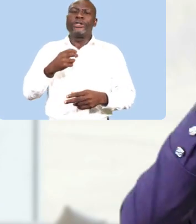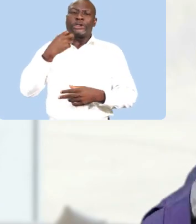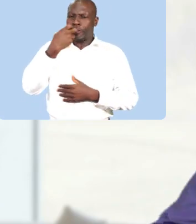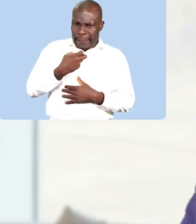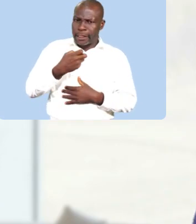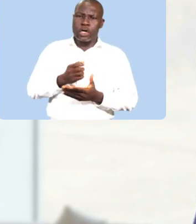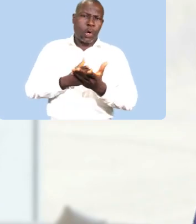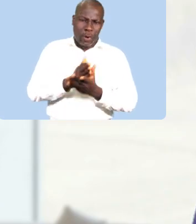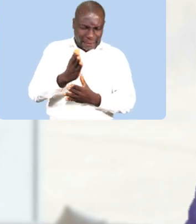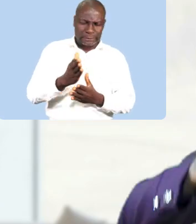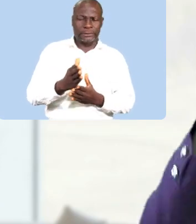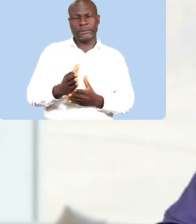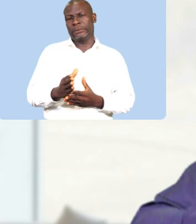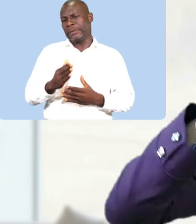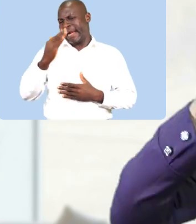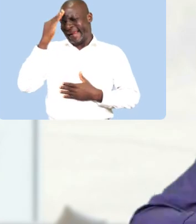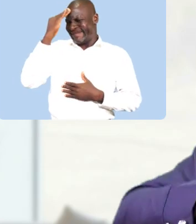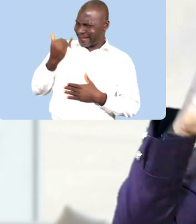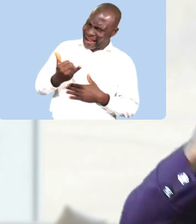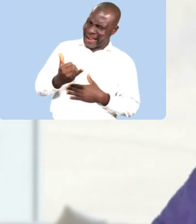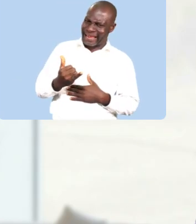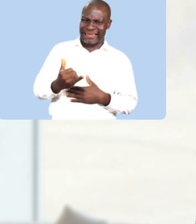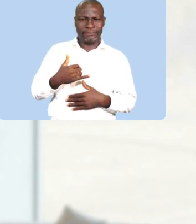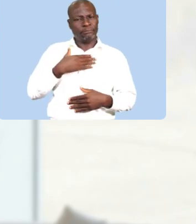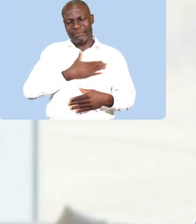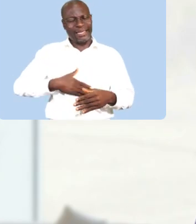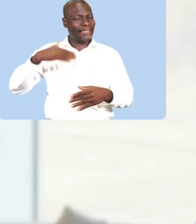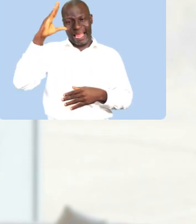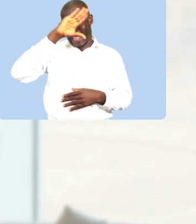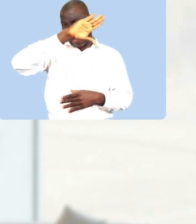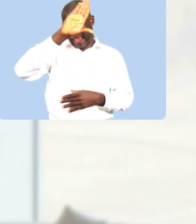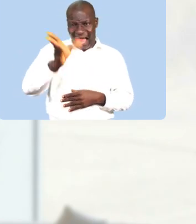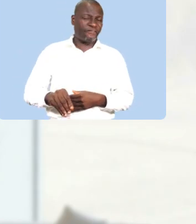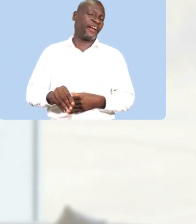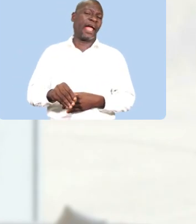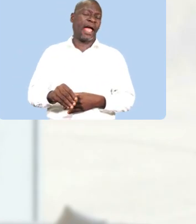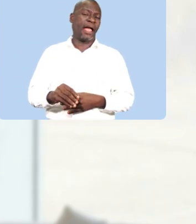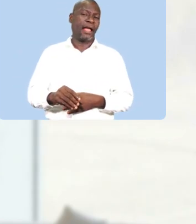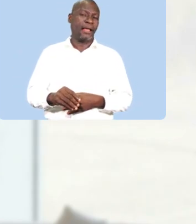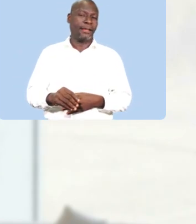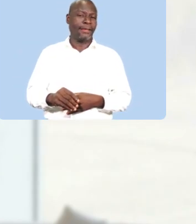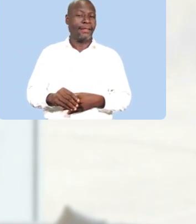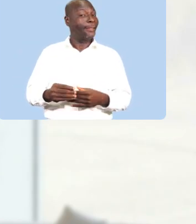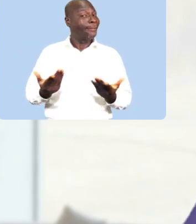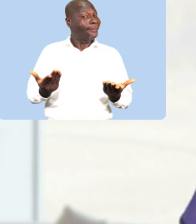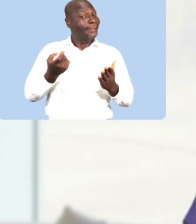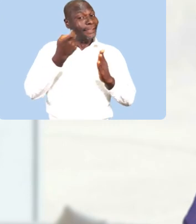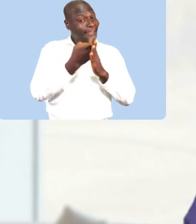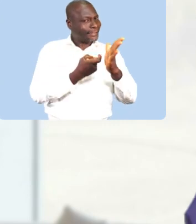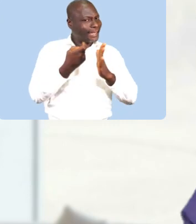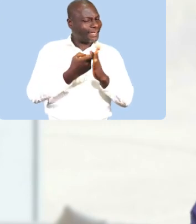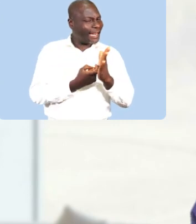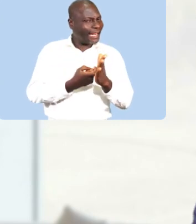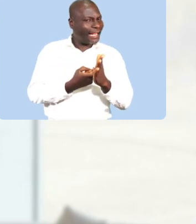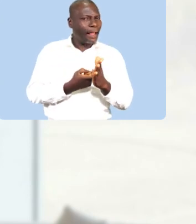the ideals. I jina ho adima yeni ya Africans. Yeah, discuss away. Amma